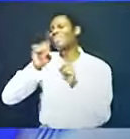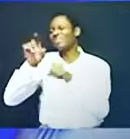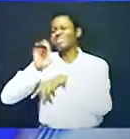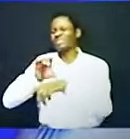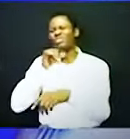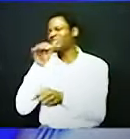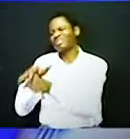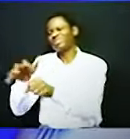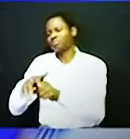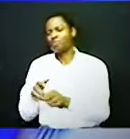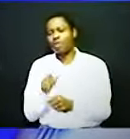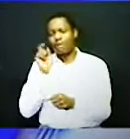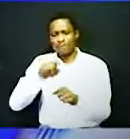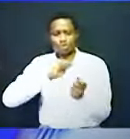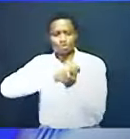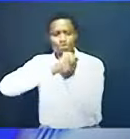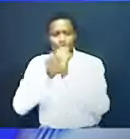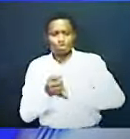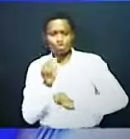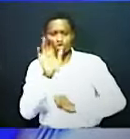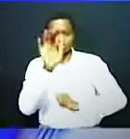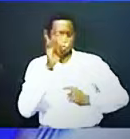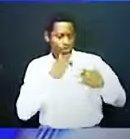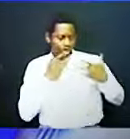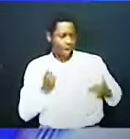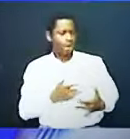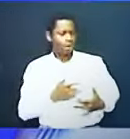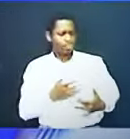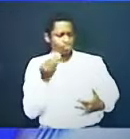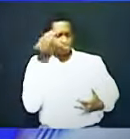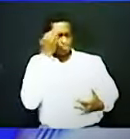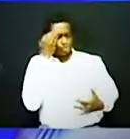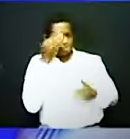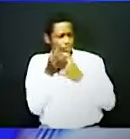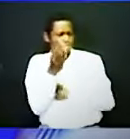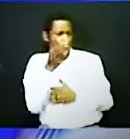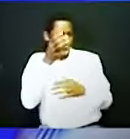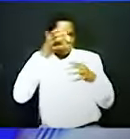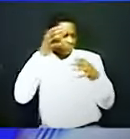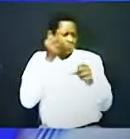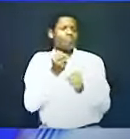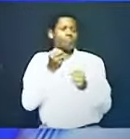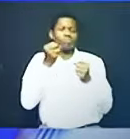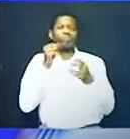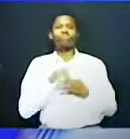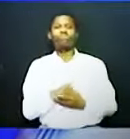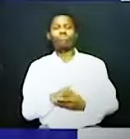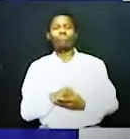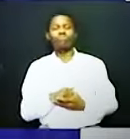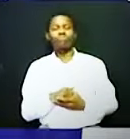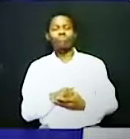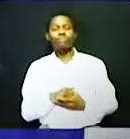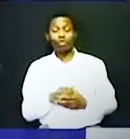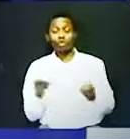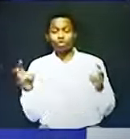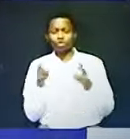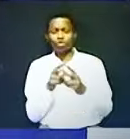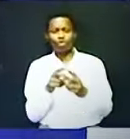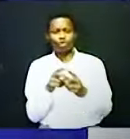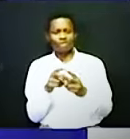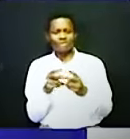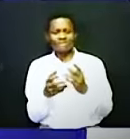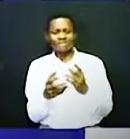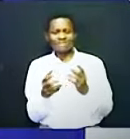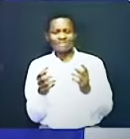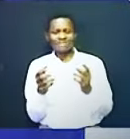our hearts. God is knowable. He left the house and went off to a